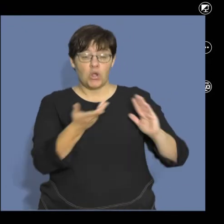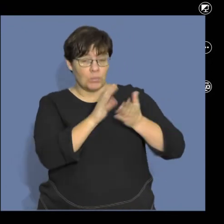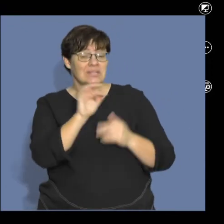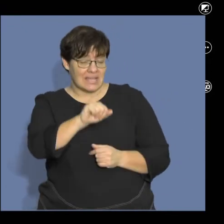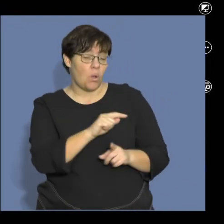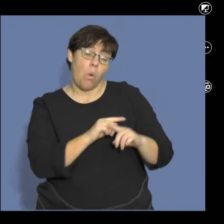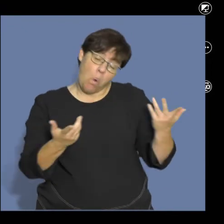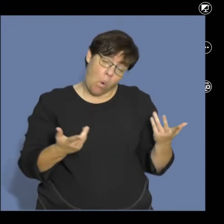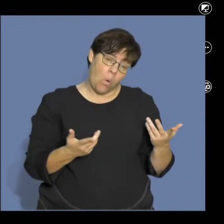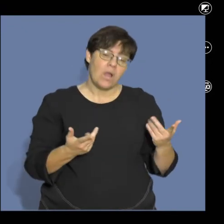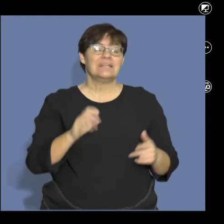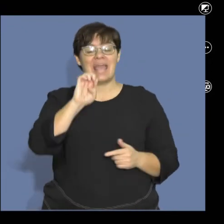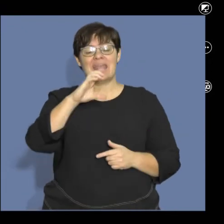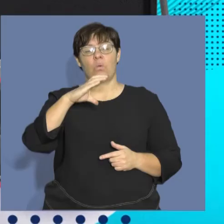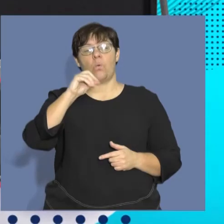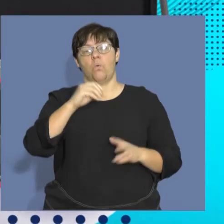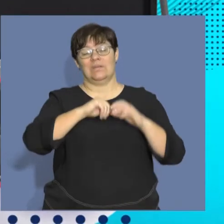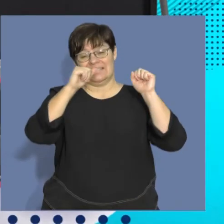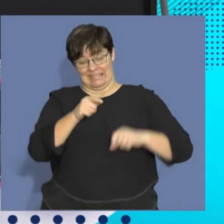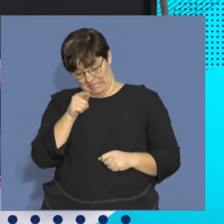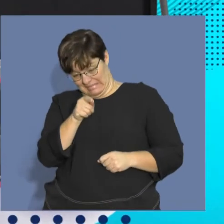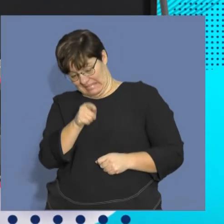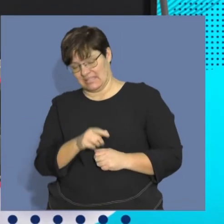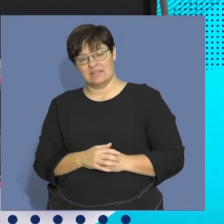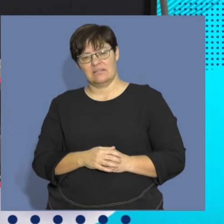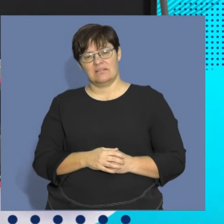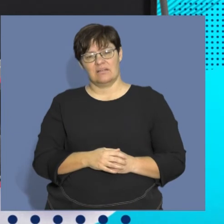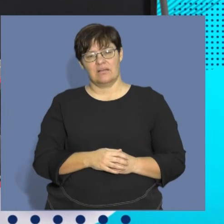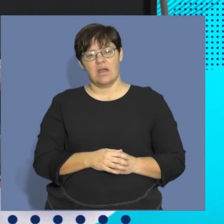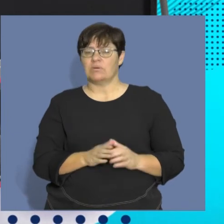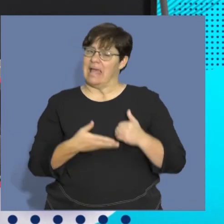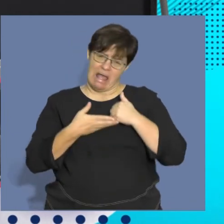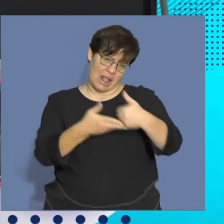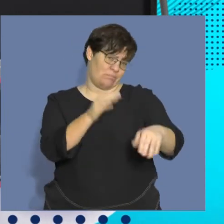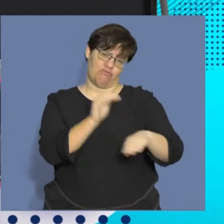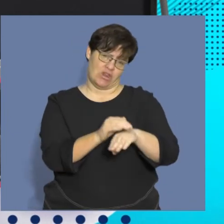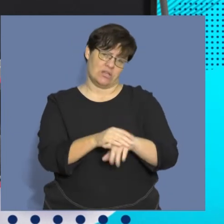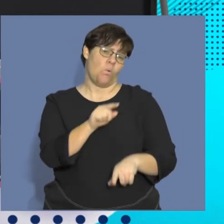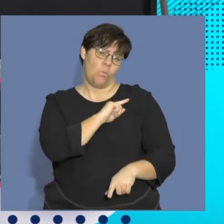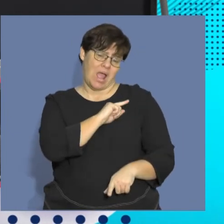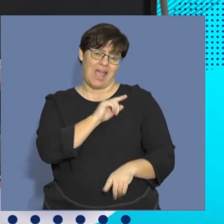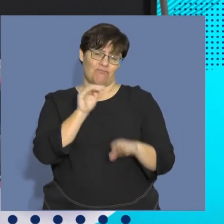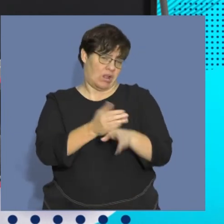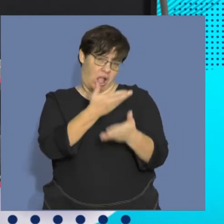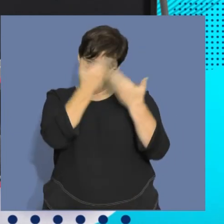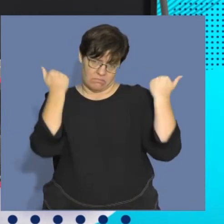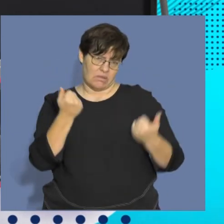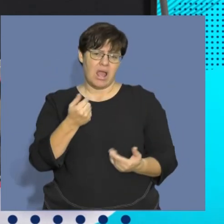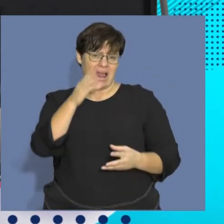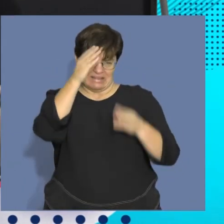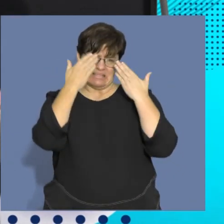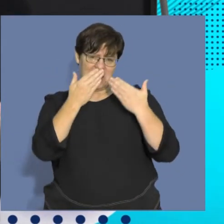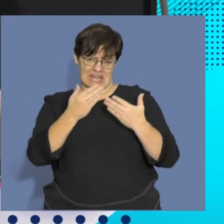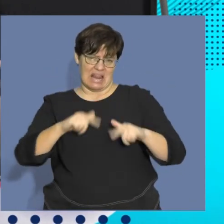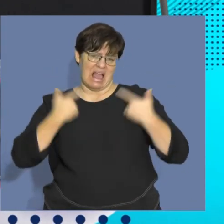can say, in fact, it's a photograph of an ecosystem. We've got to always help our friends who don't do